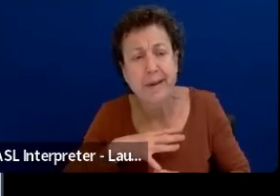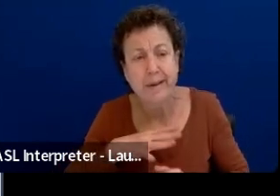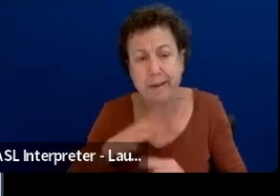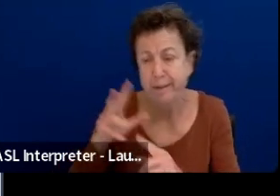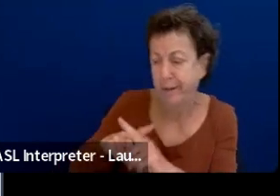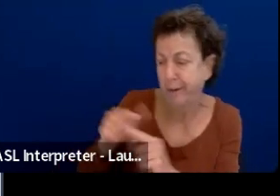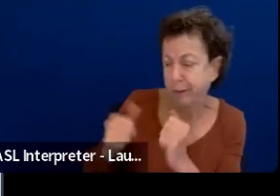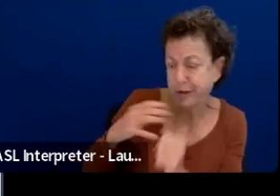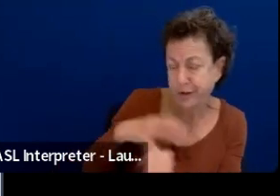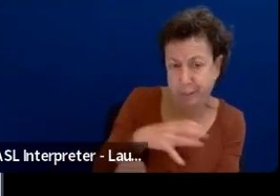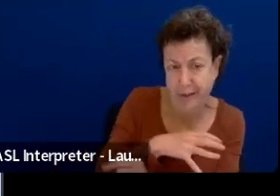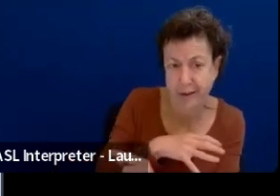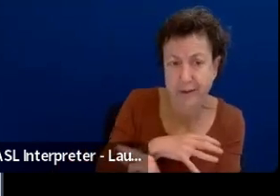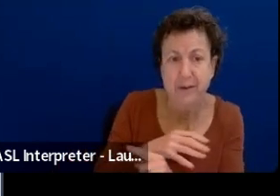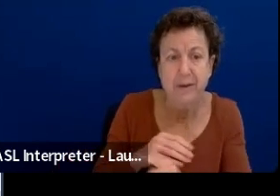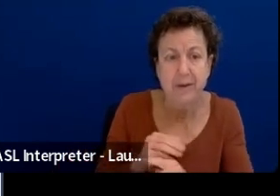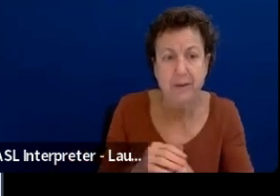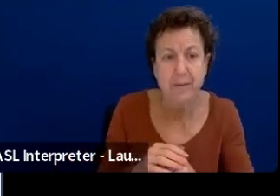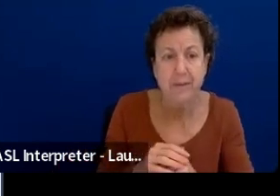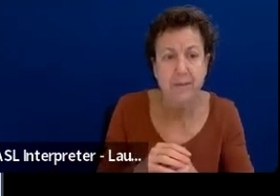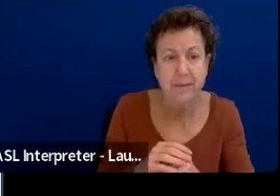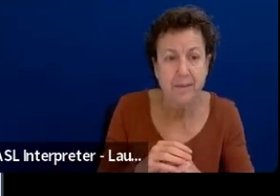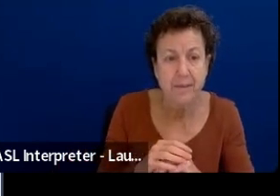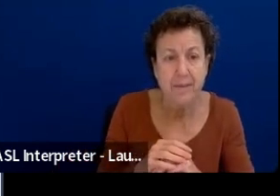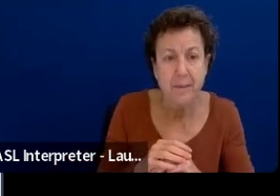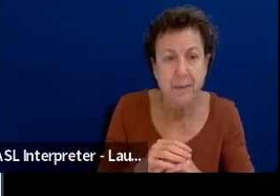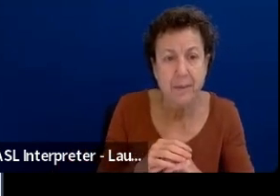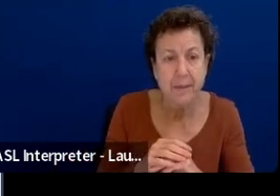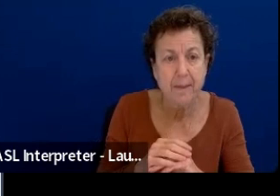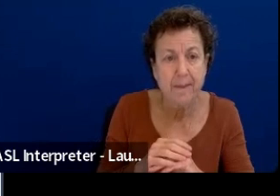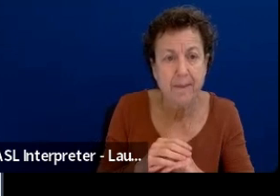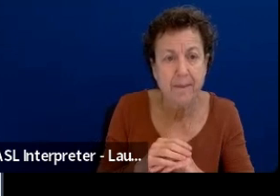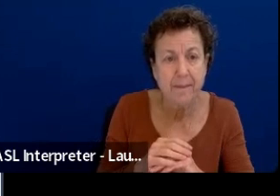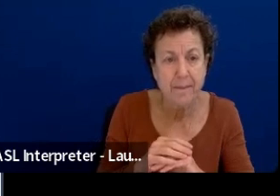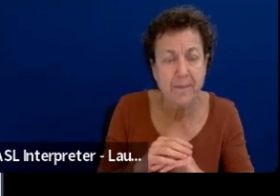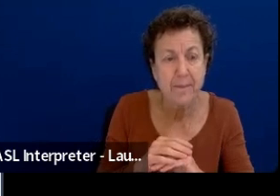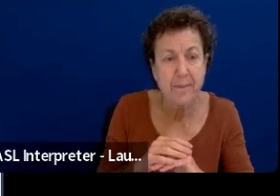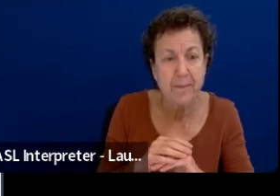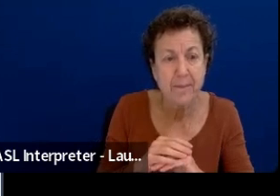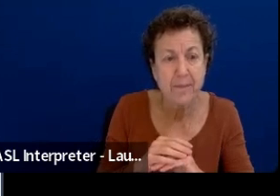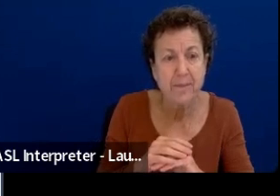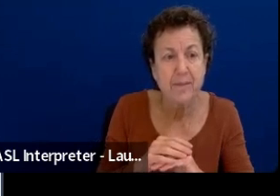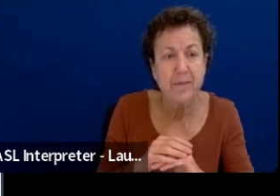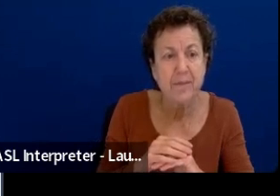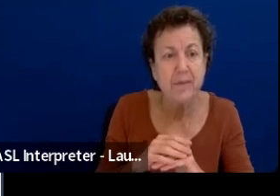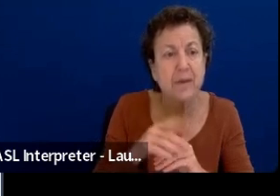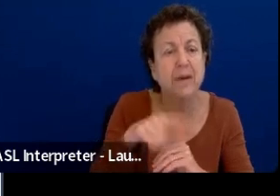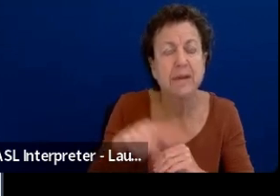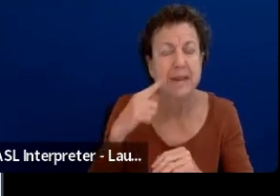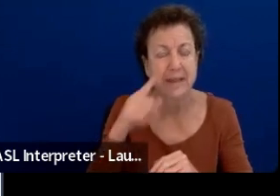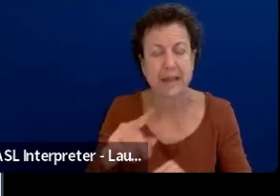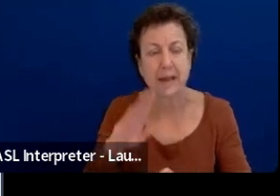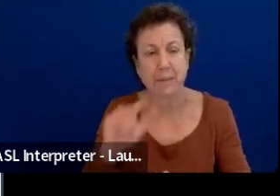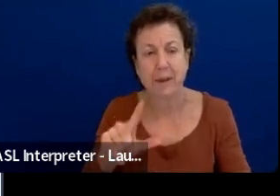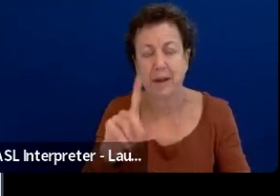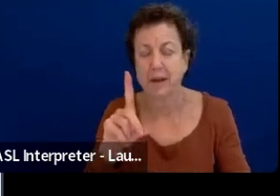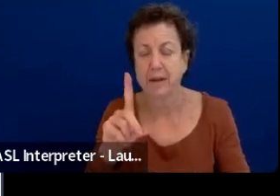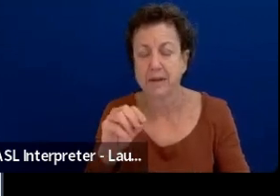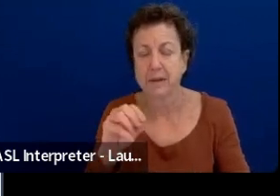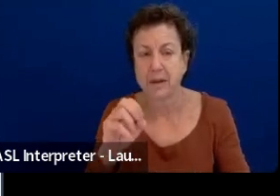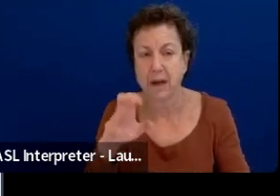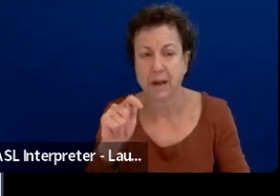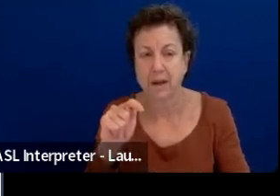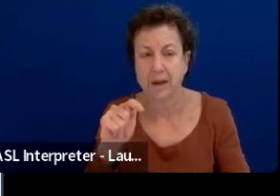to and what's been going on with the bill via the bill docket. So the bill